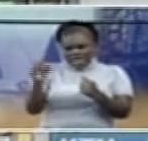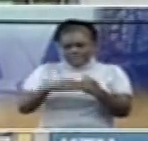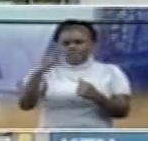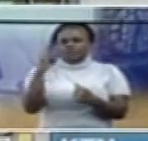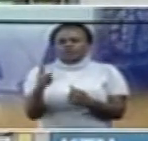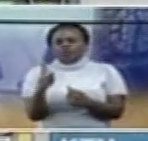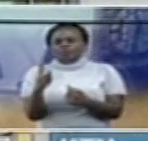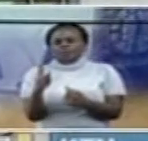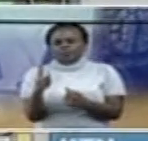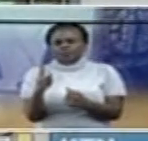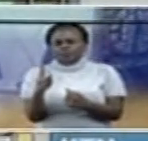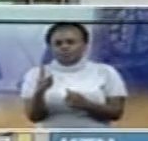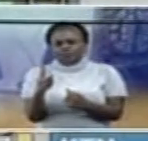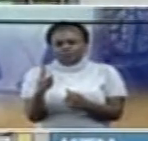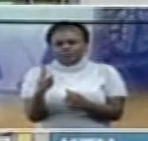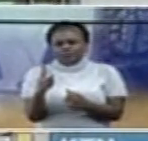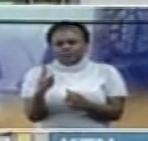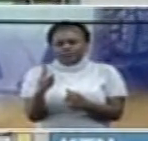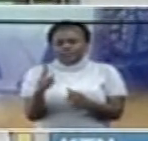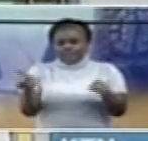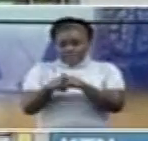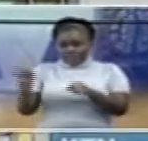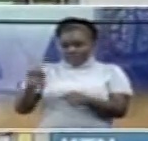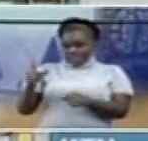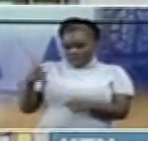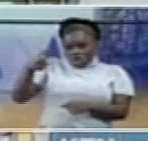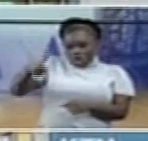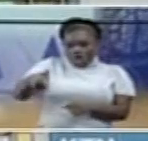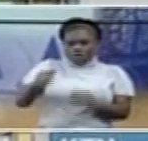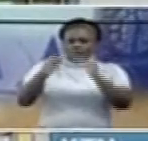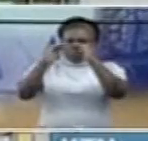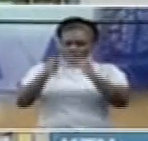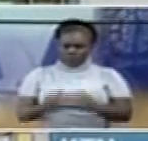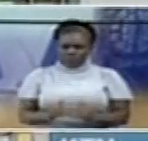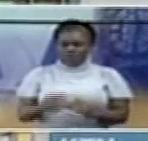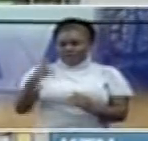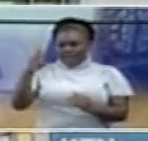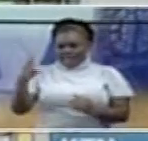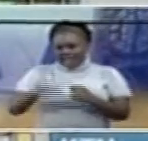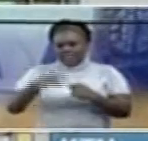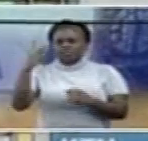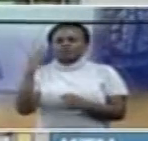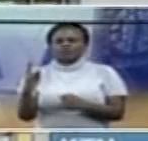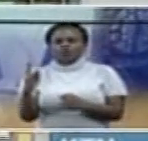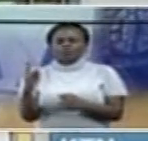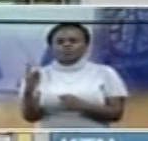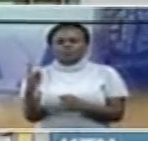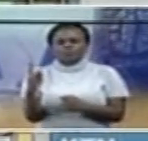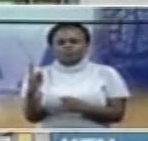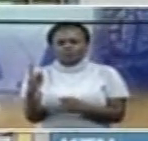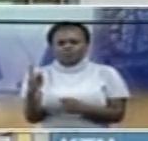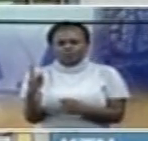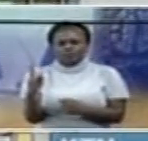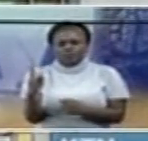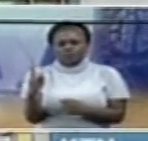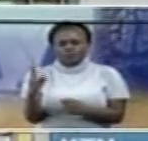at 83 shillings and 63 cents per litre. Diesel prices will fall by 94 cents to retail at 104 shillings and 86